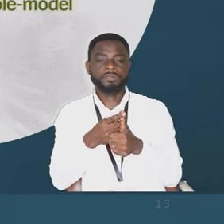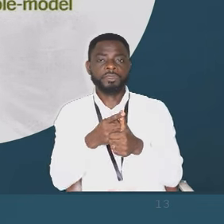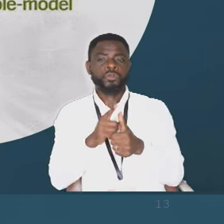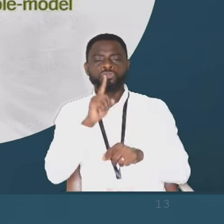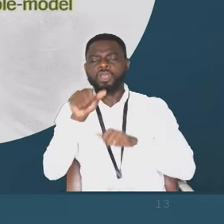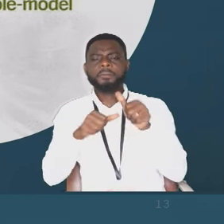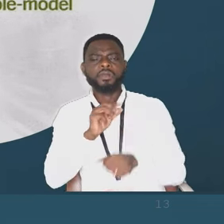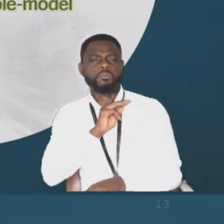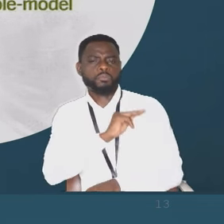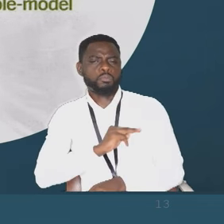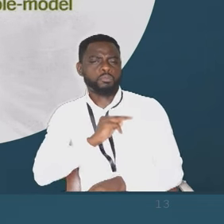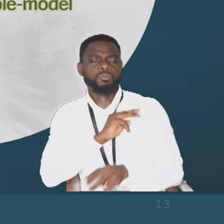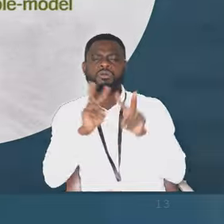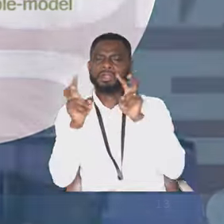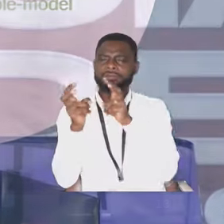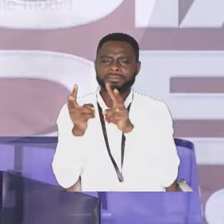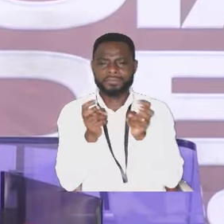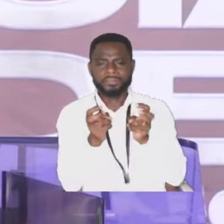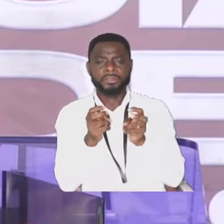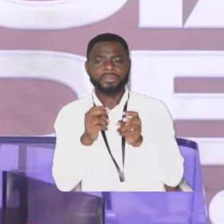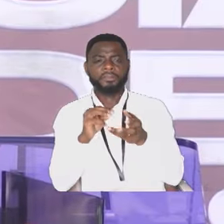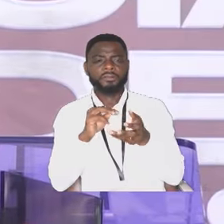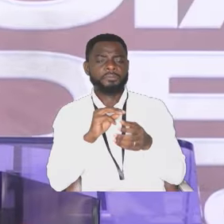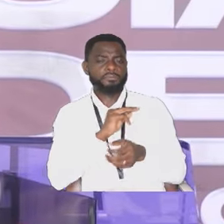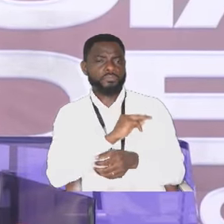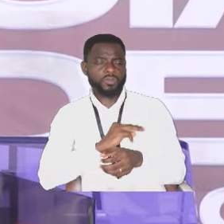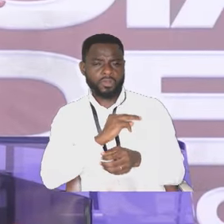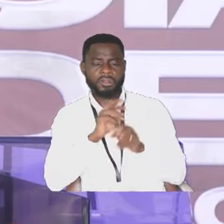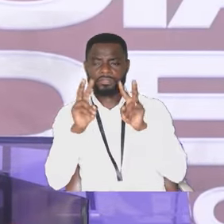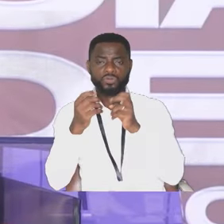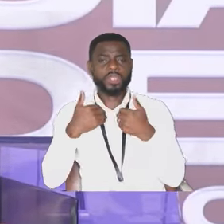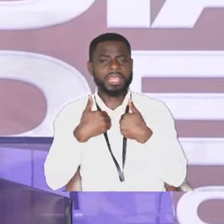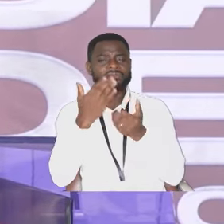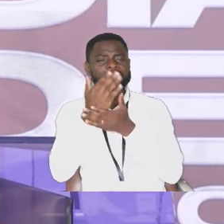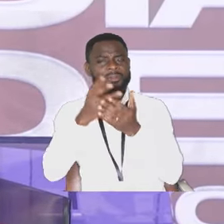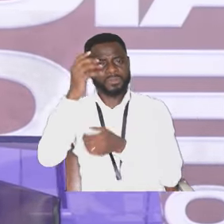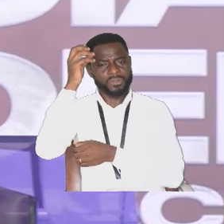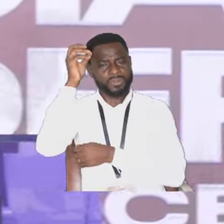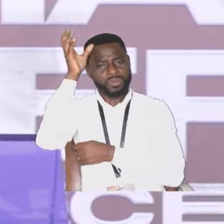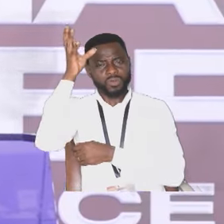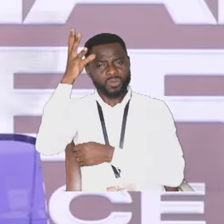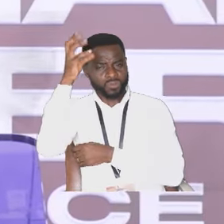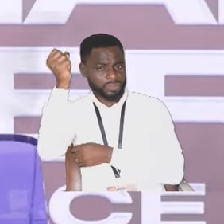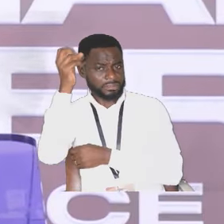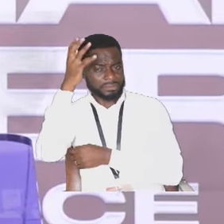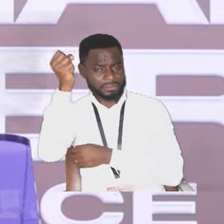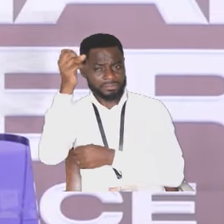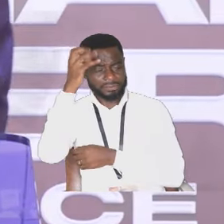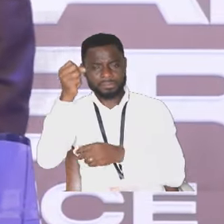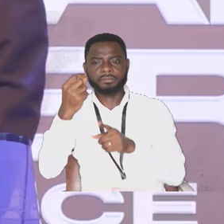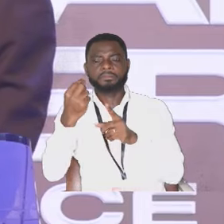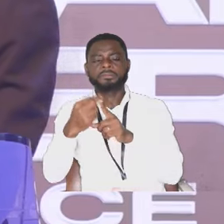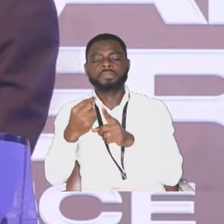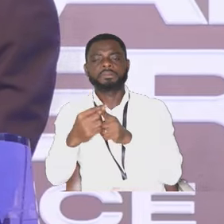vision, putting our moral compass. There is a concept we call moral call